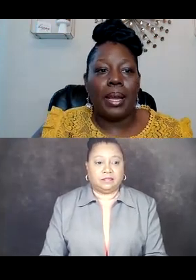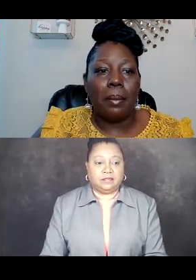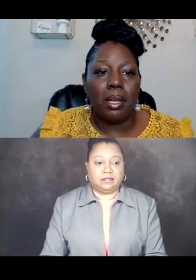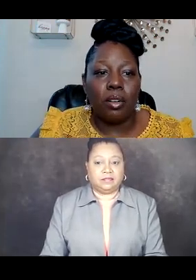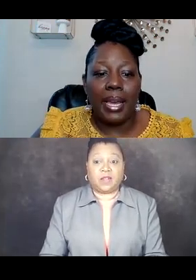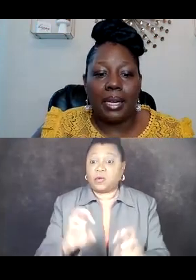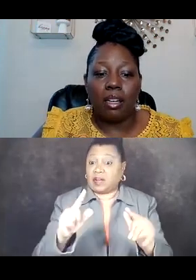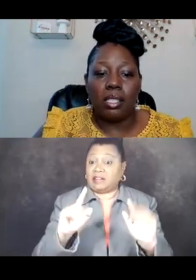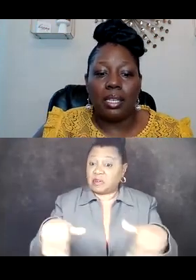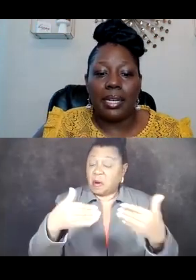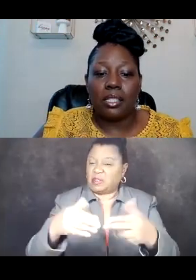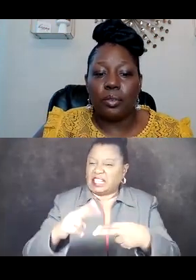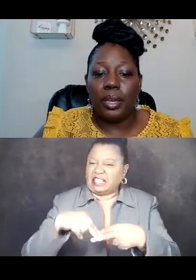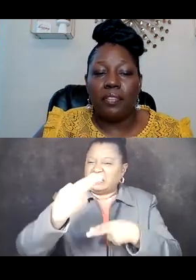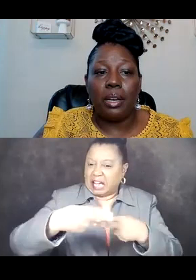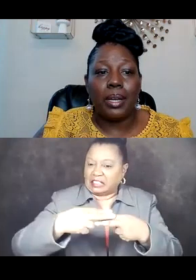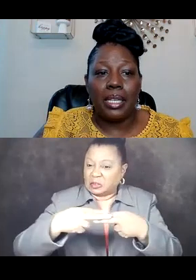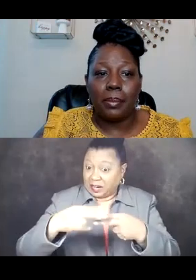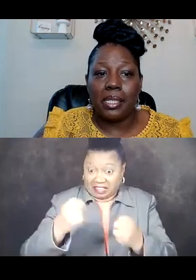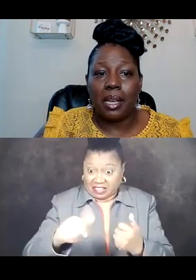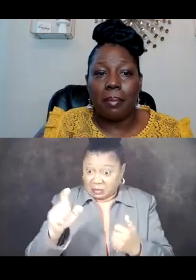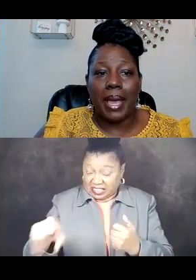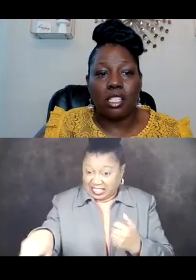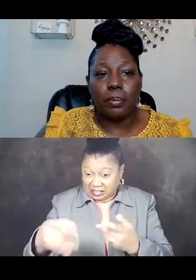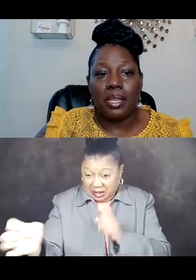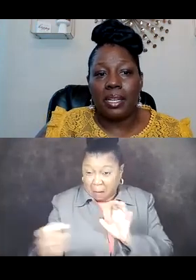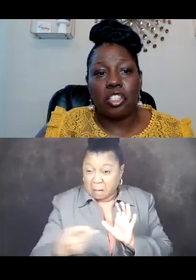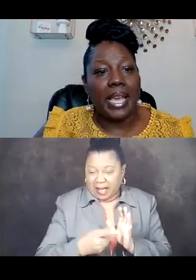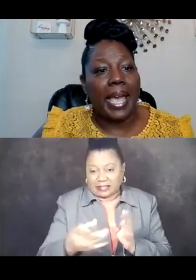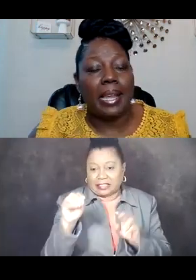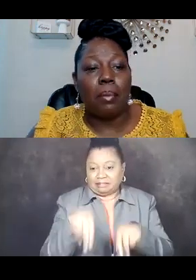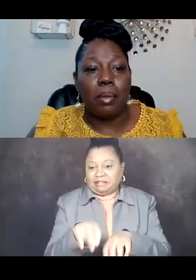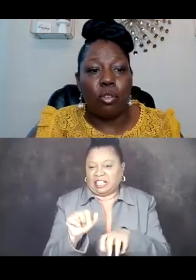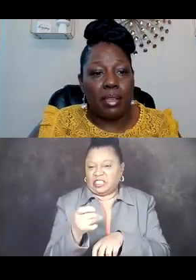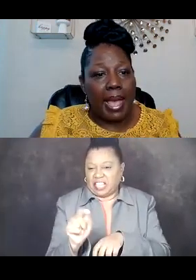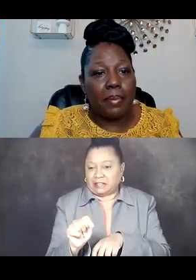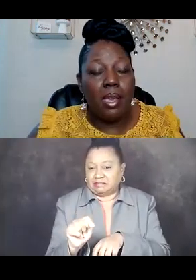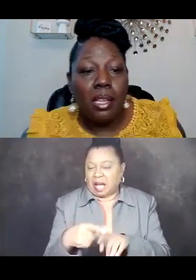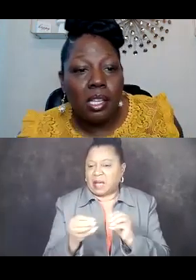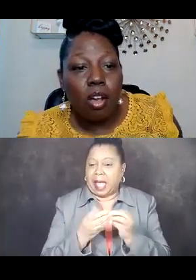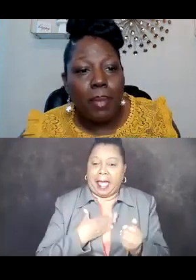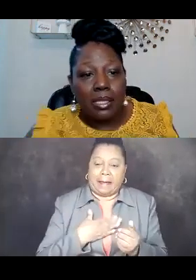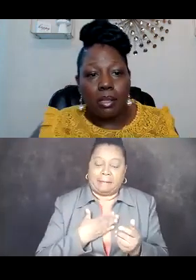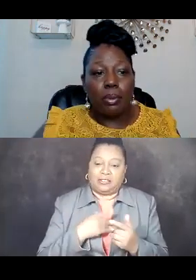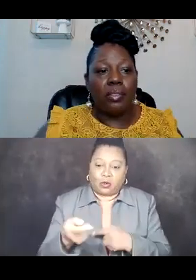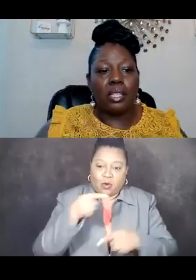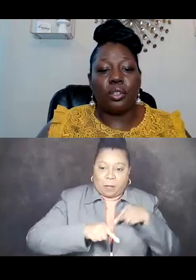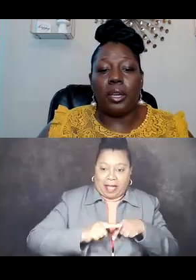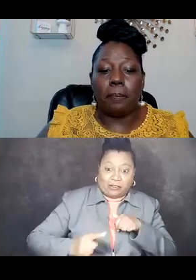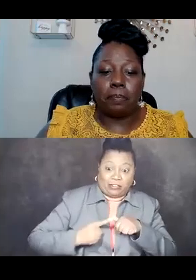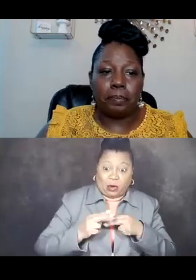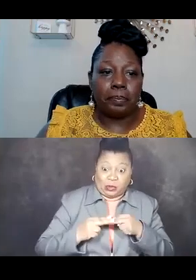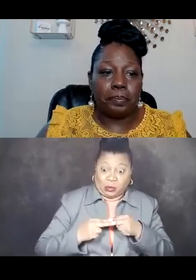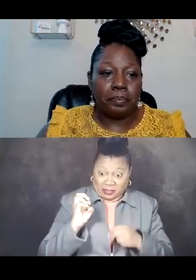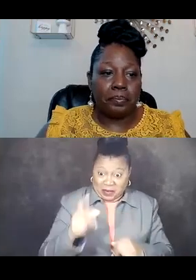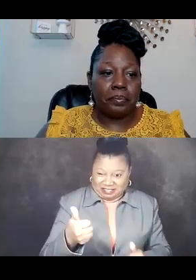All right, I'm gonna go ahead and go to the next screen. If anyone needs me to come back, just put it in the chat and I'll be more than happy to go back to the previous